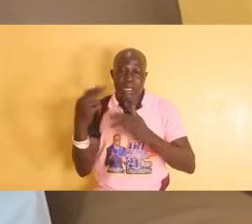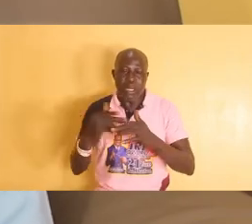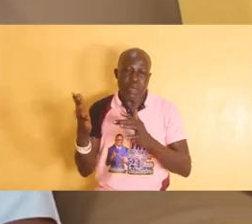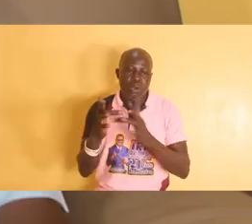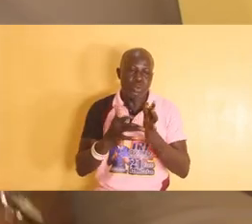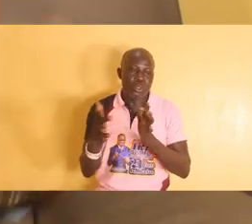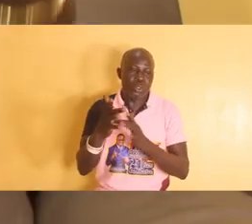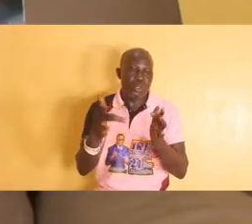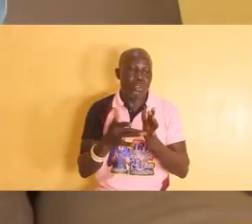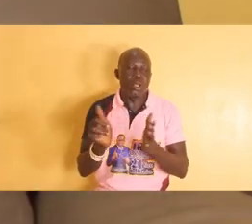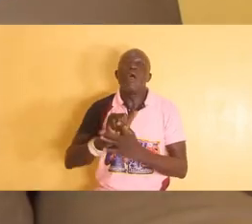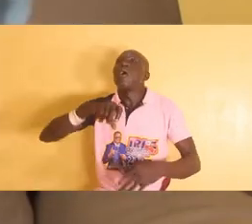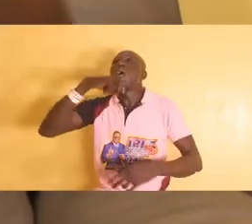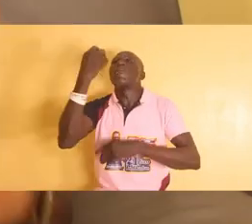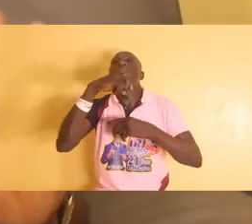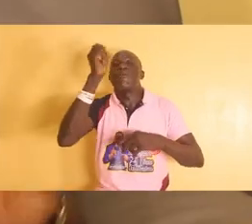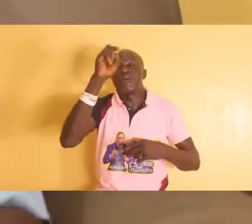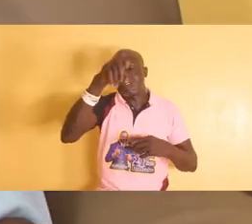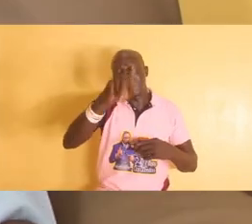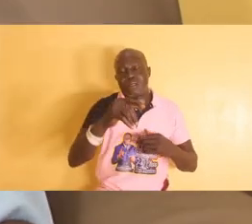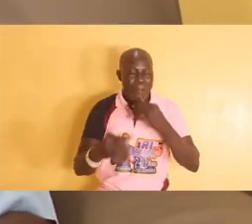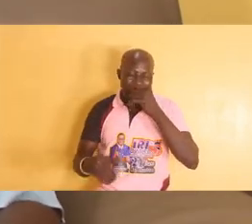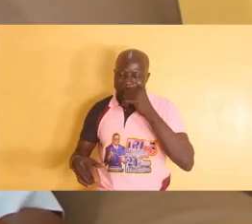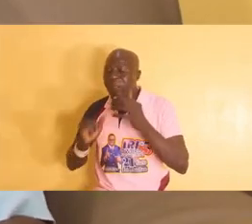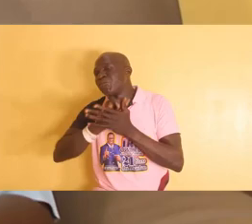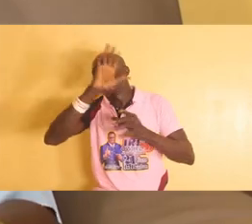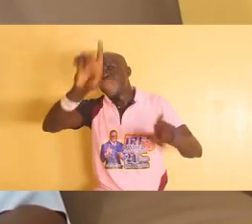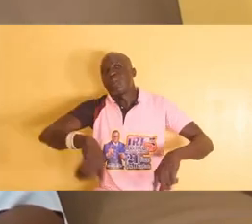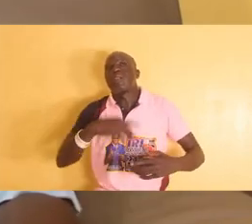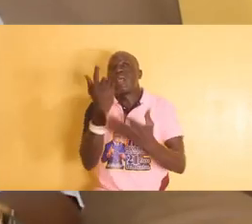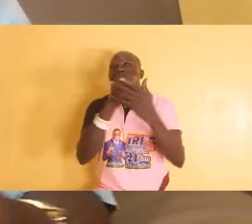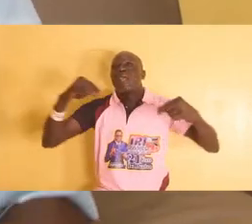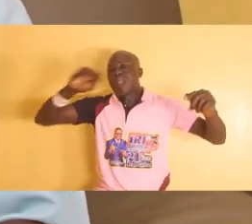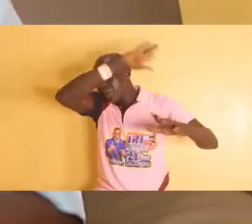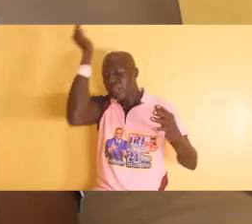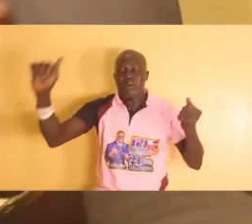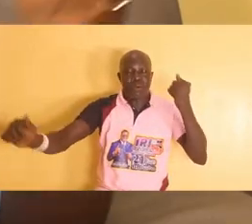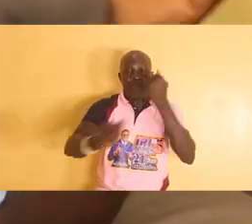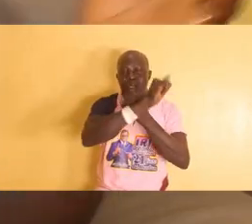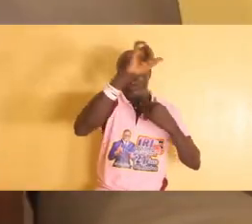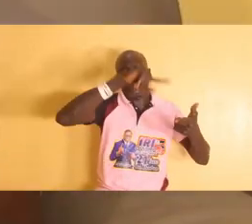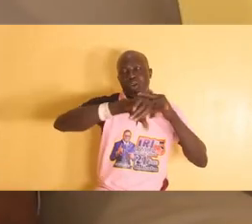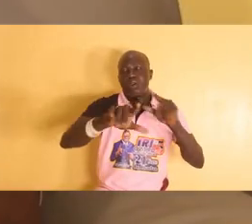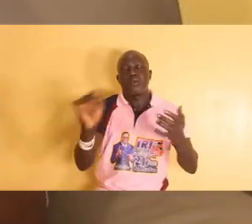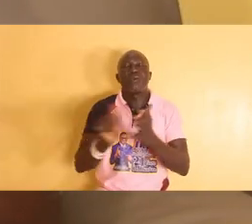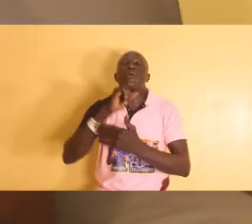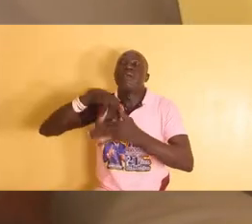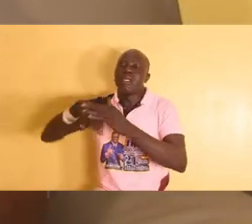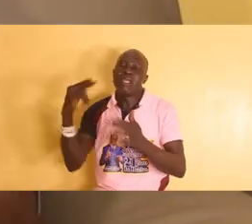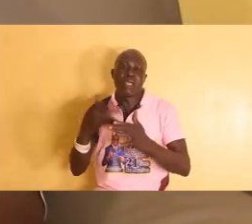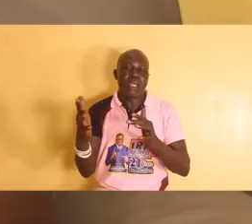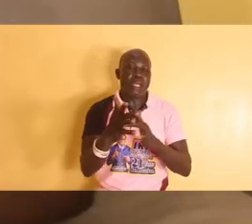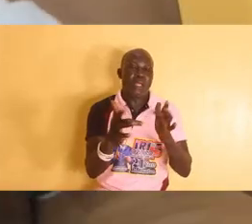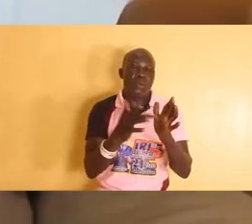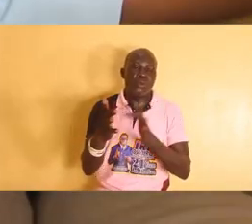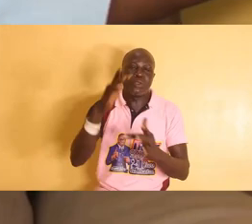the name of Jesus. This is a prophecy. Your life will not be cut short in